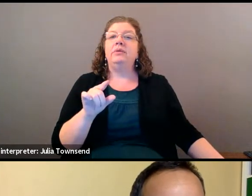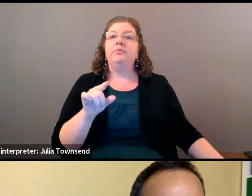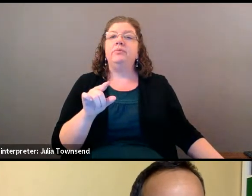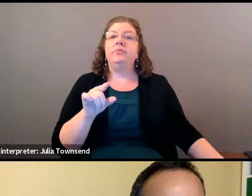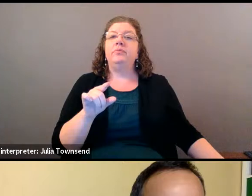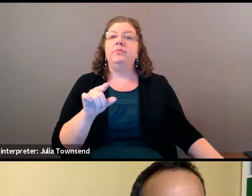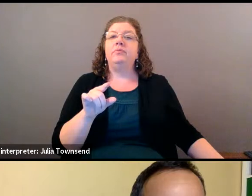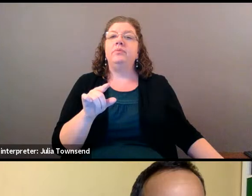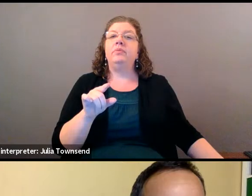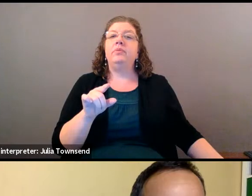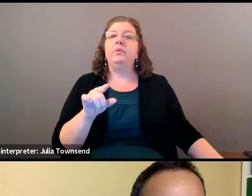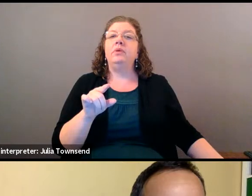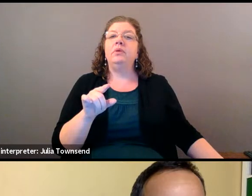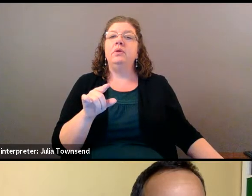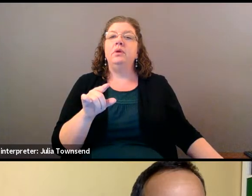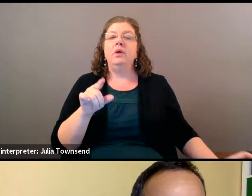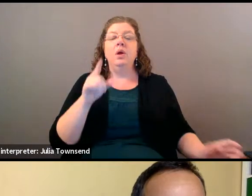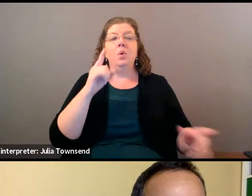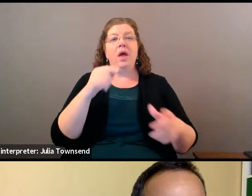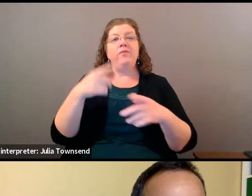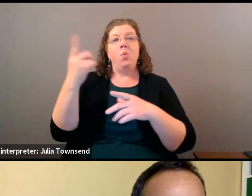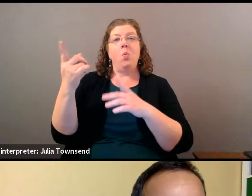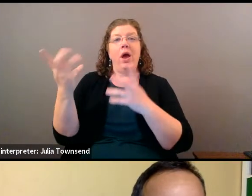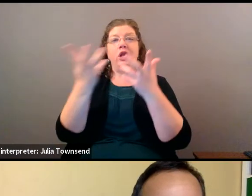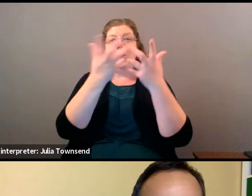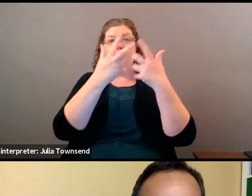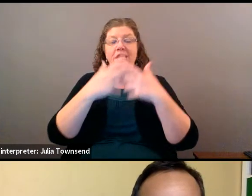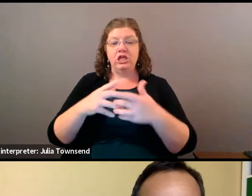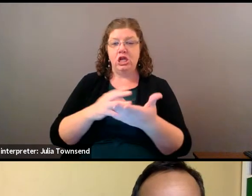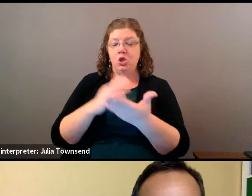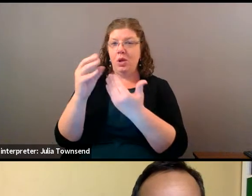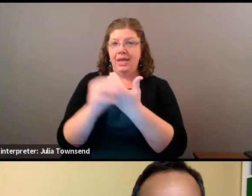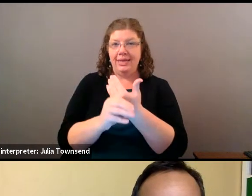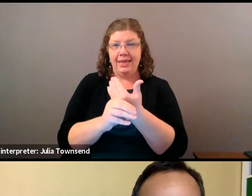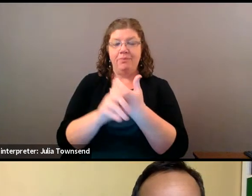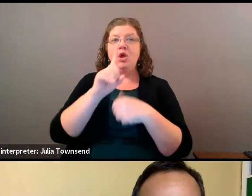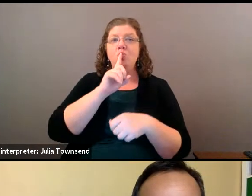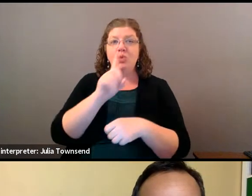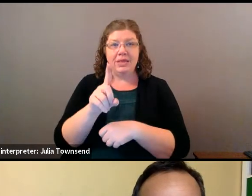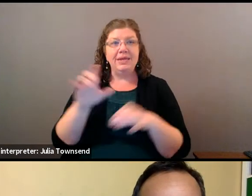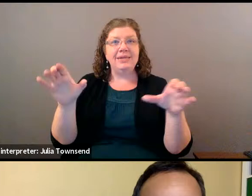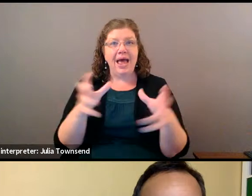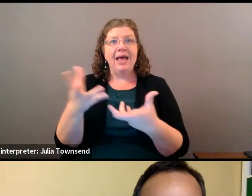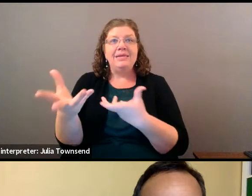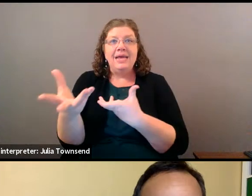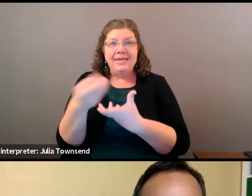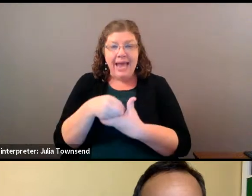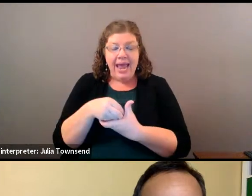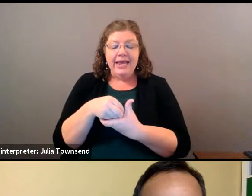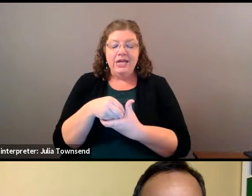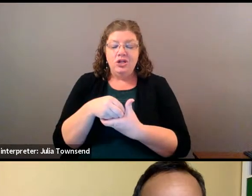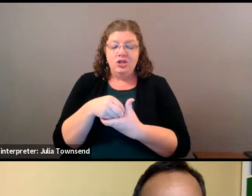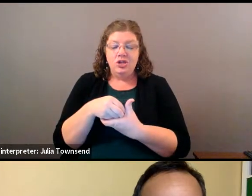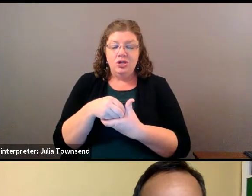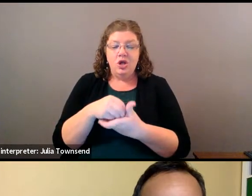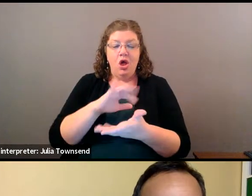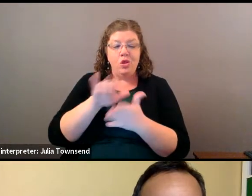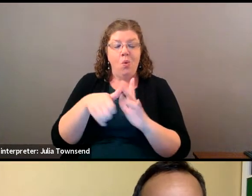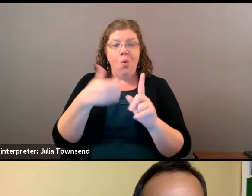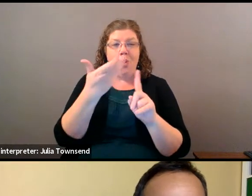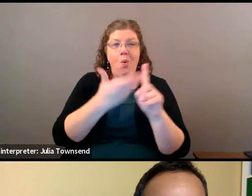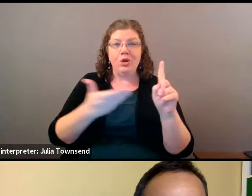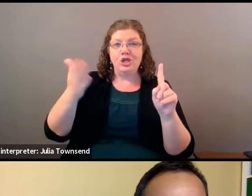would be able to have one cohesive curriculum that really does engage the whole child